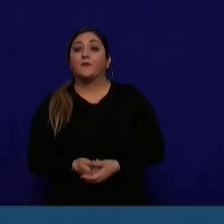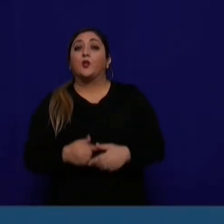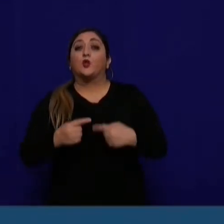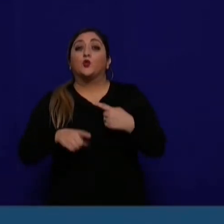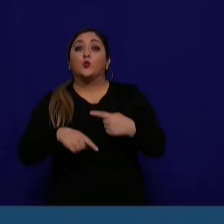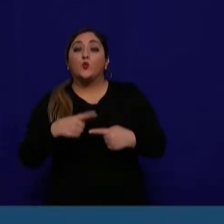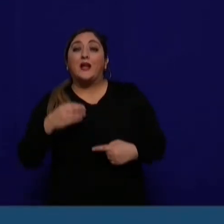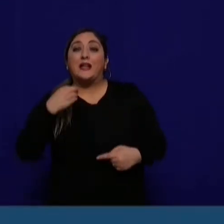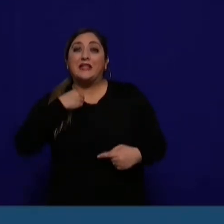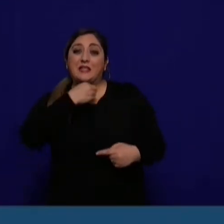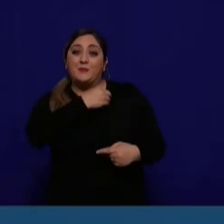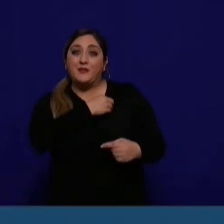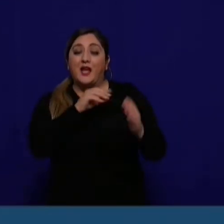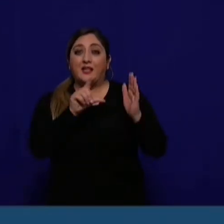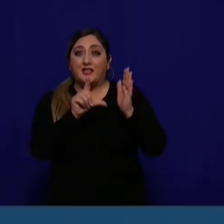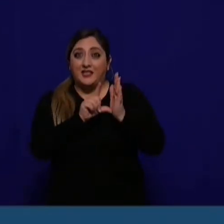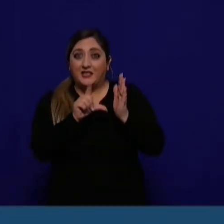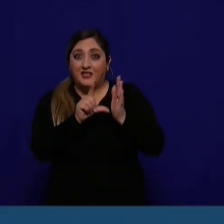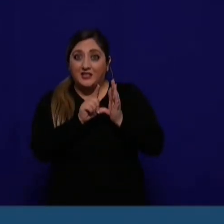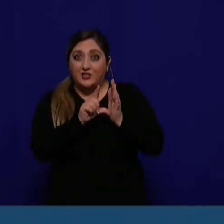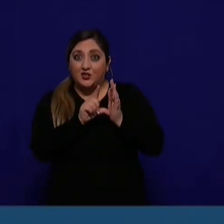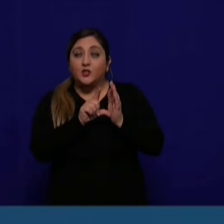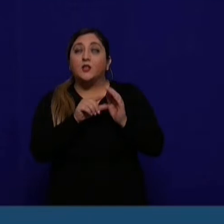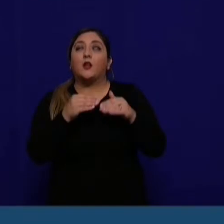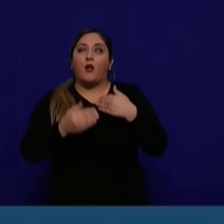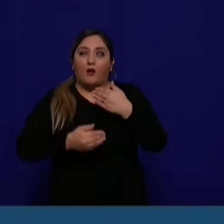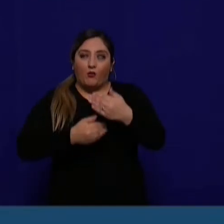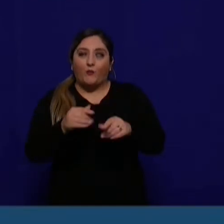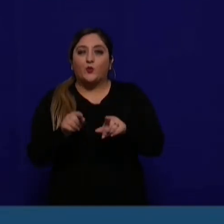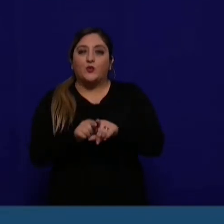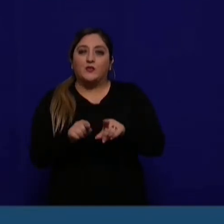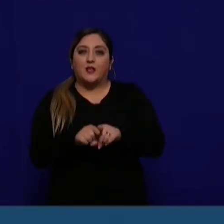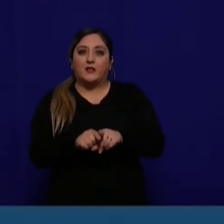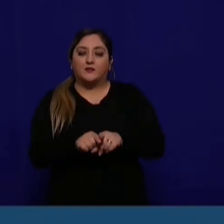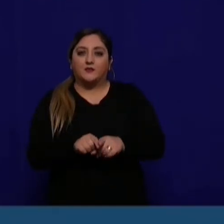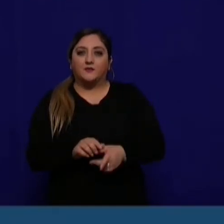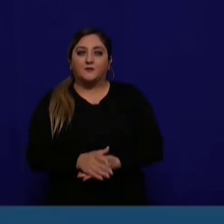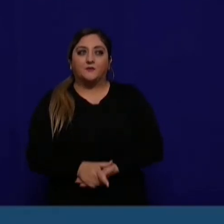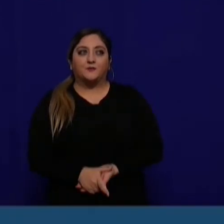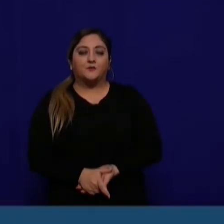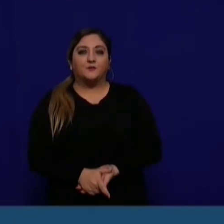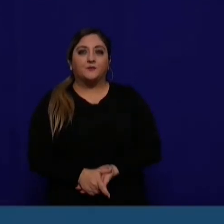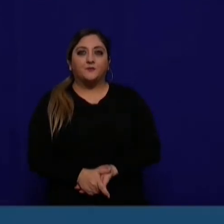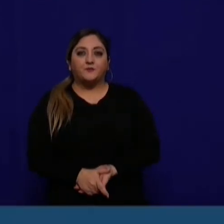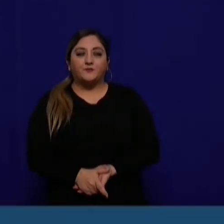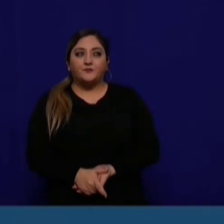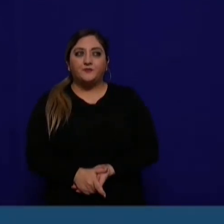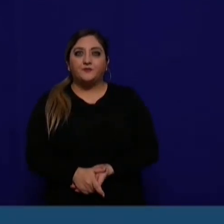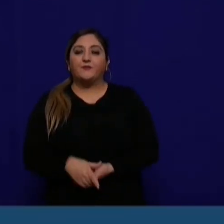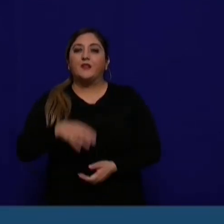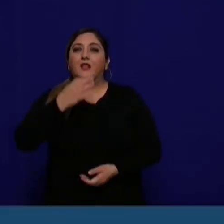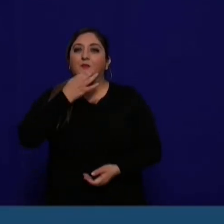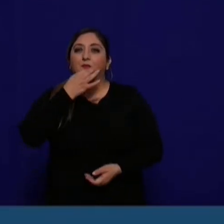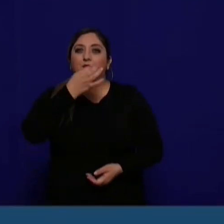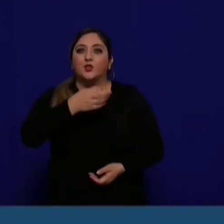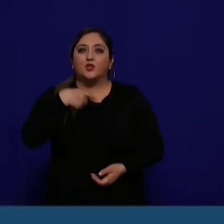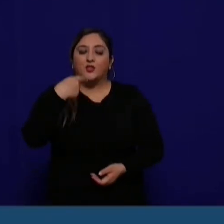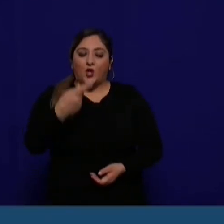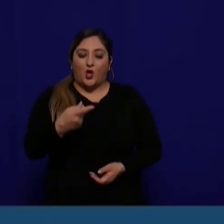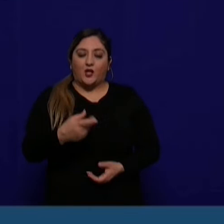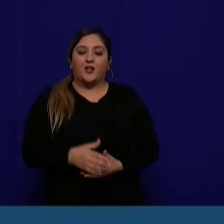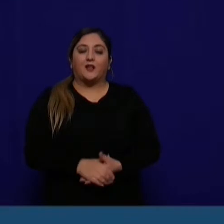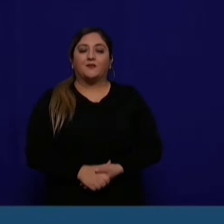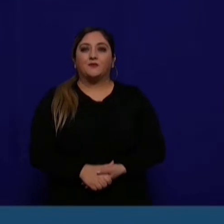id-deliveries ta' kif hemm l-isptar dan baqa' l-istess. One News. Nisallimlek Professur Gauci wara nofsinhar tajjeb